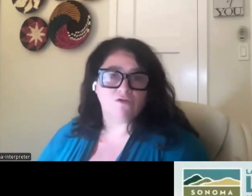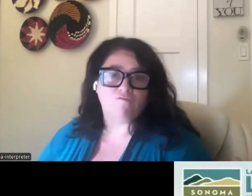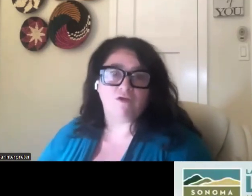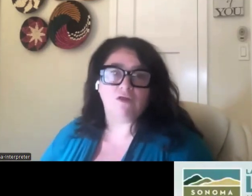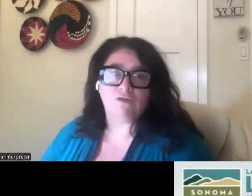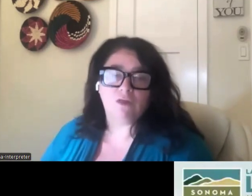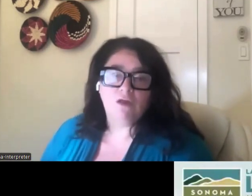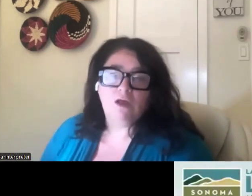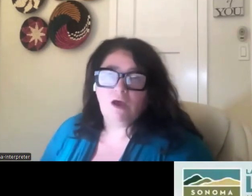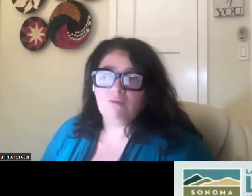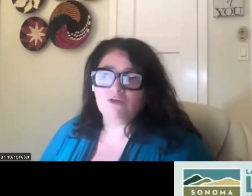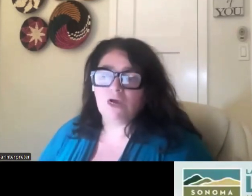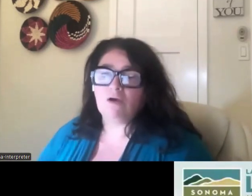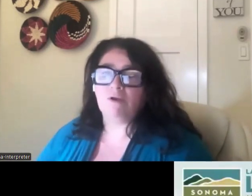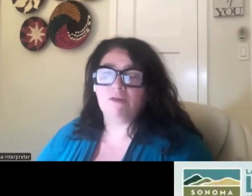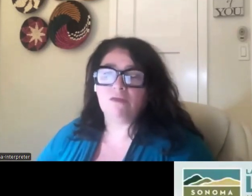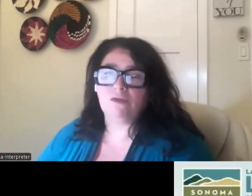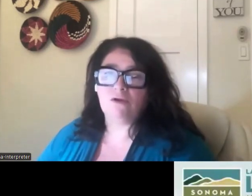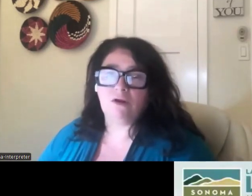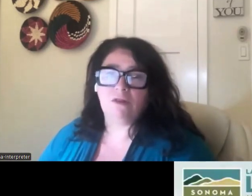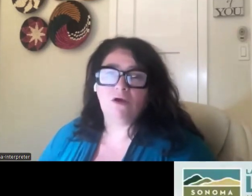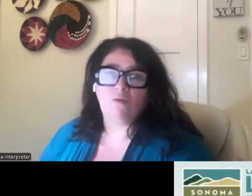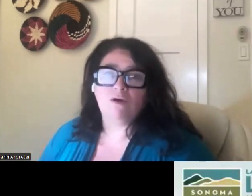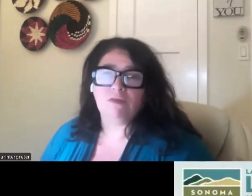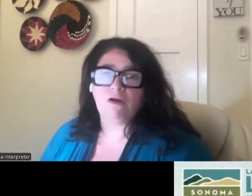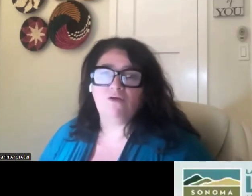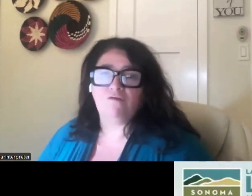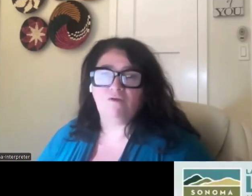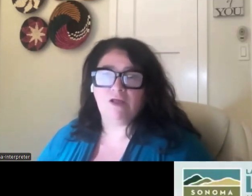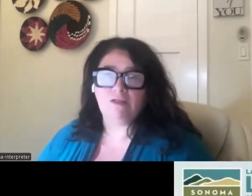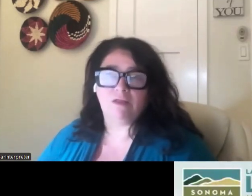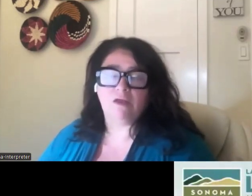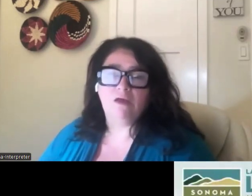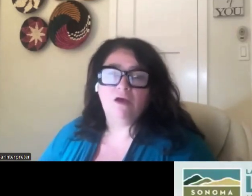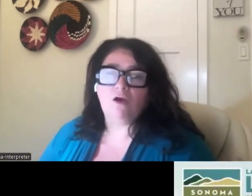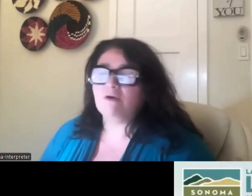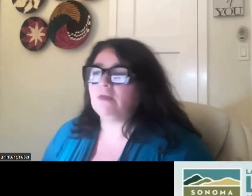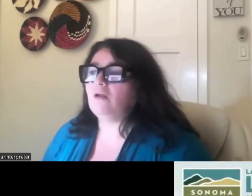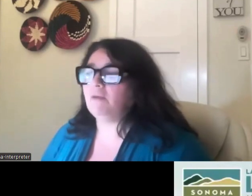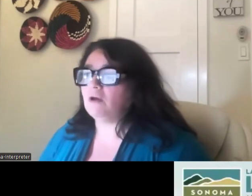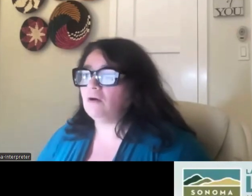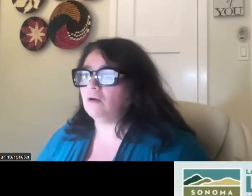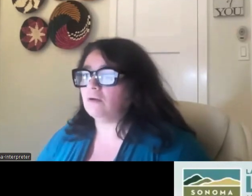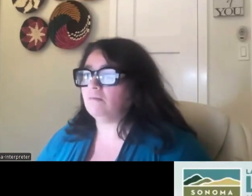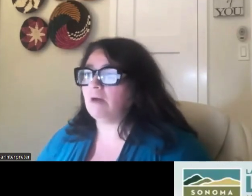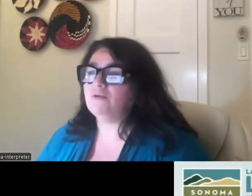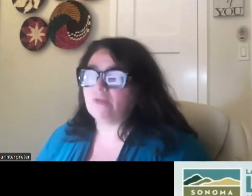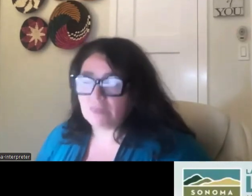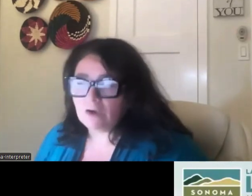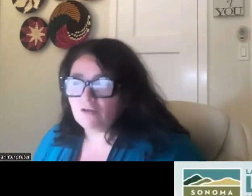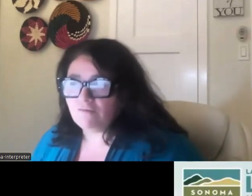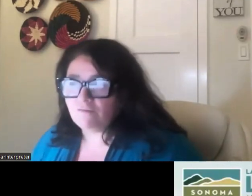of conversations about how to do it differently, how to do it better. Will we do it differently? And the question right now,